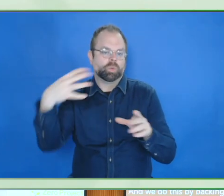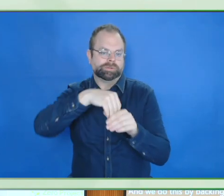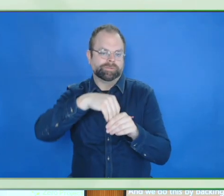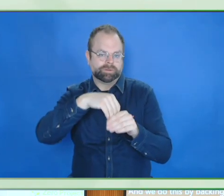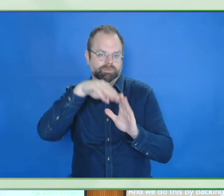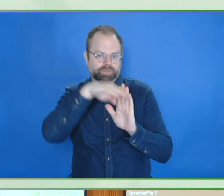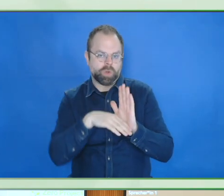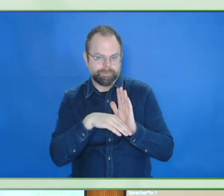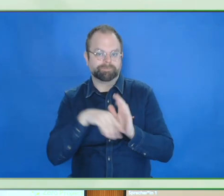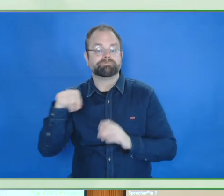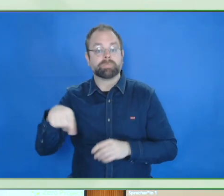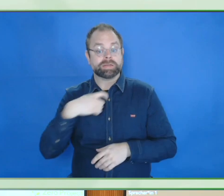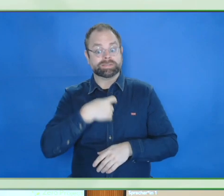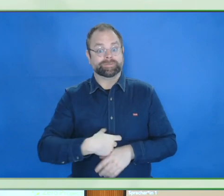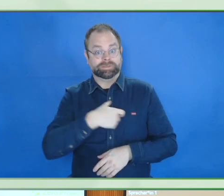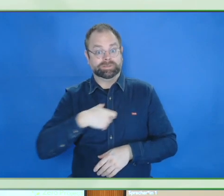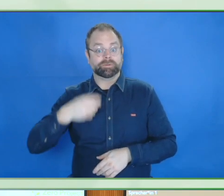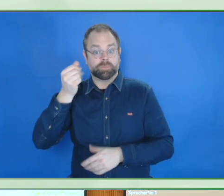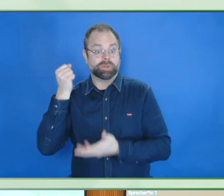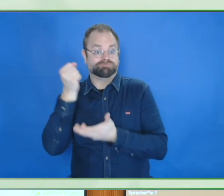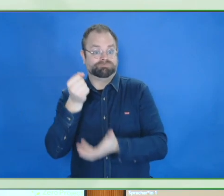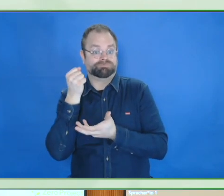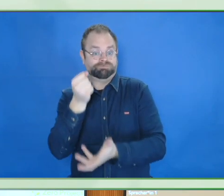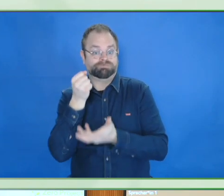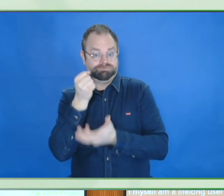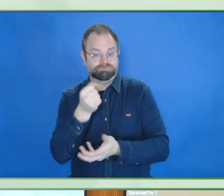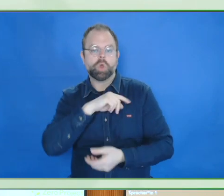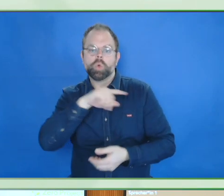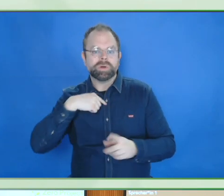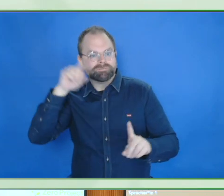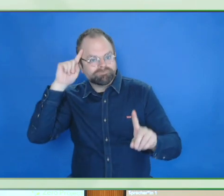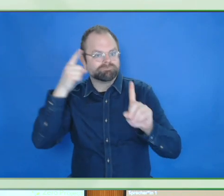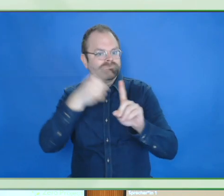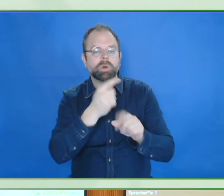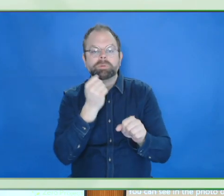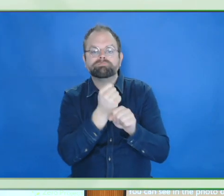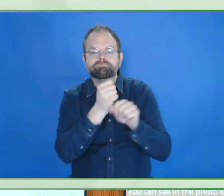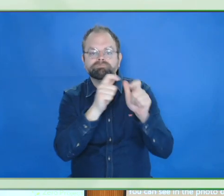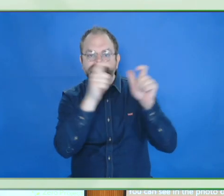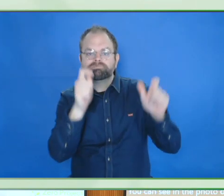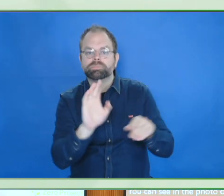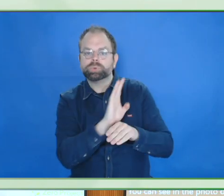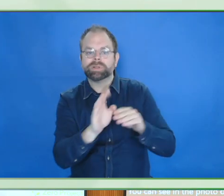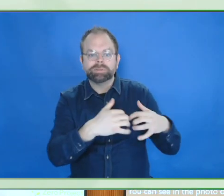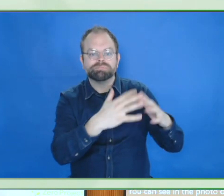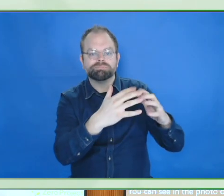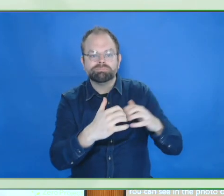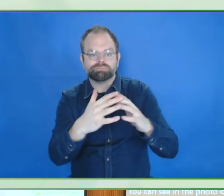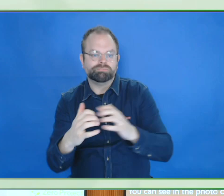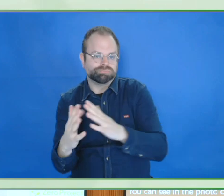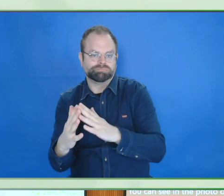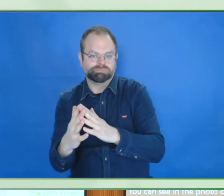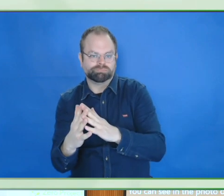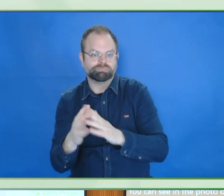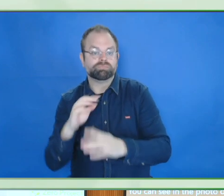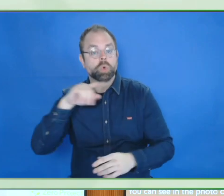lifelong user of assistive technology. You can see in the photo on the board my chunky hearing aids I had from the age of a young boy. But I'm